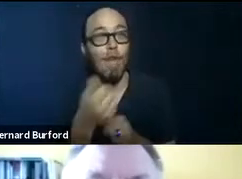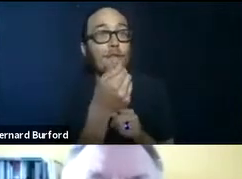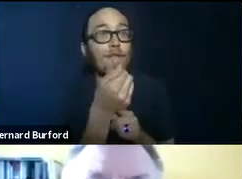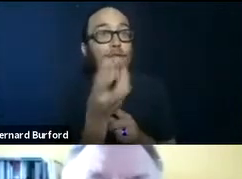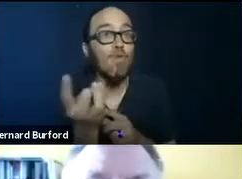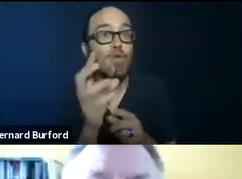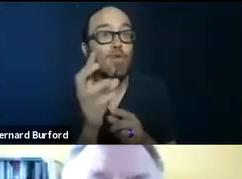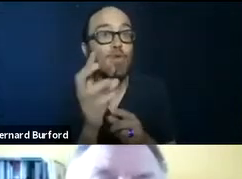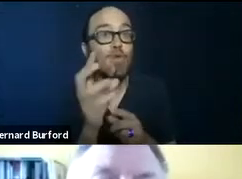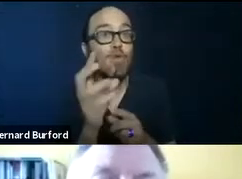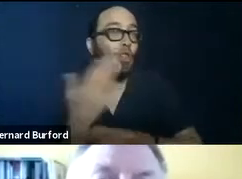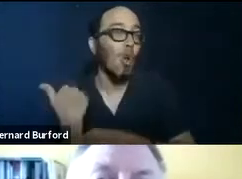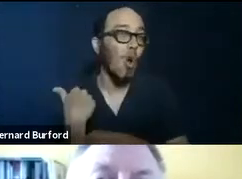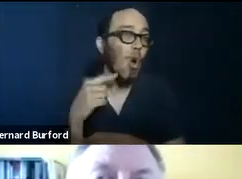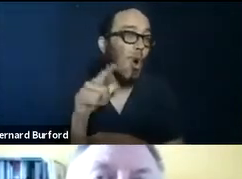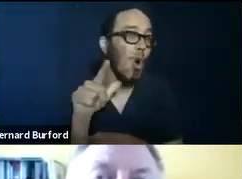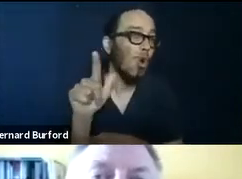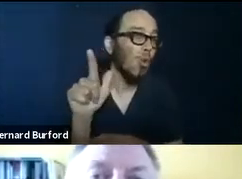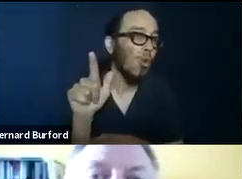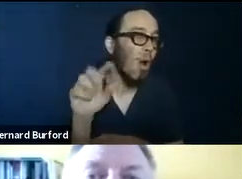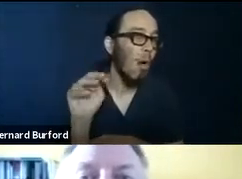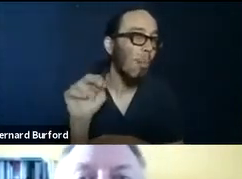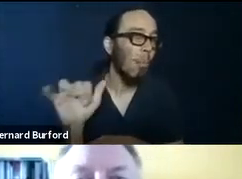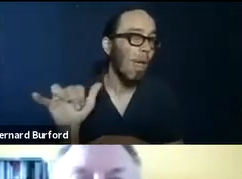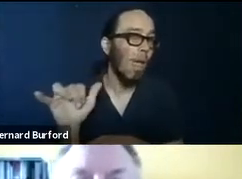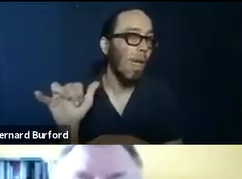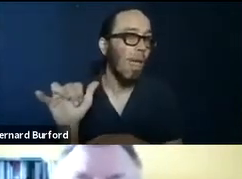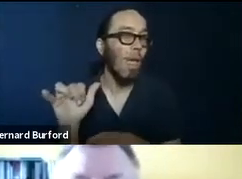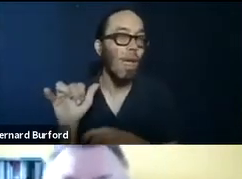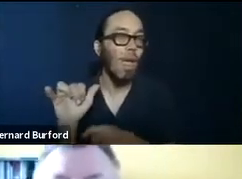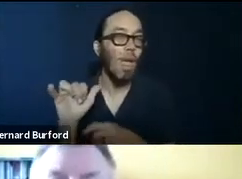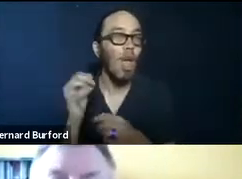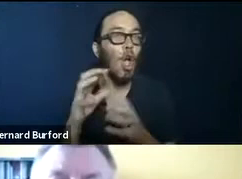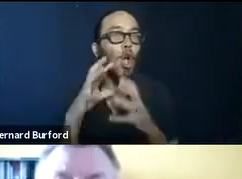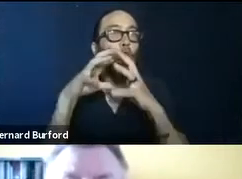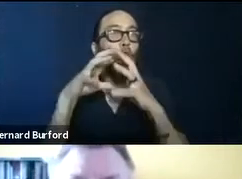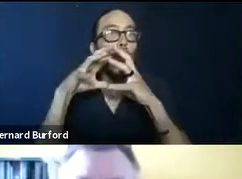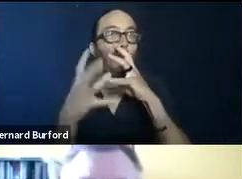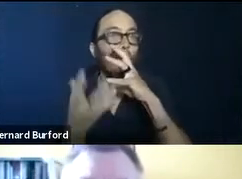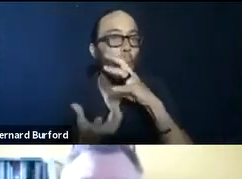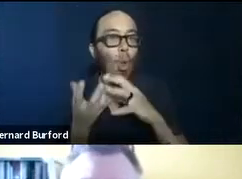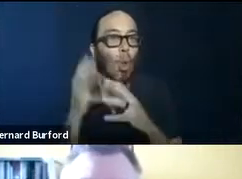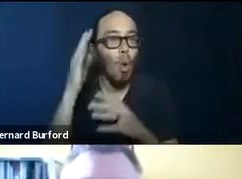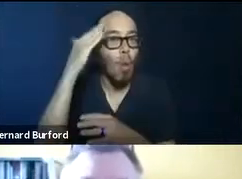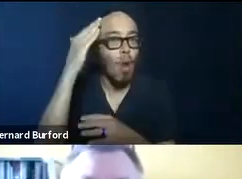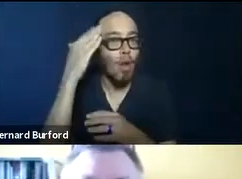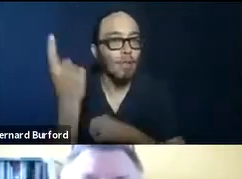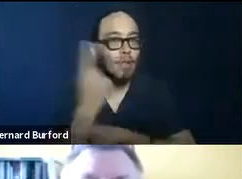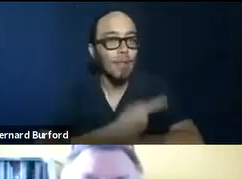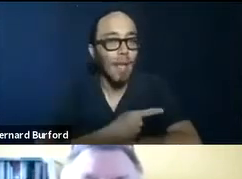the 21st of May, we had the Global Awareness Day of websites, the GAD Day.